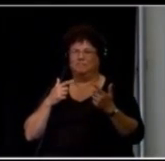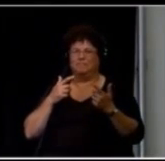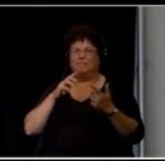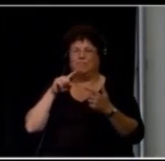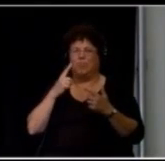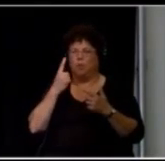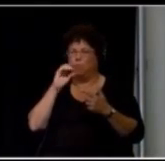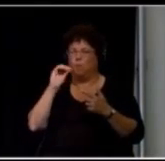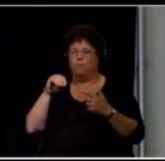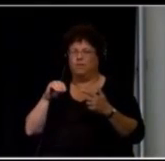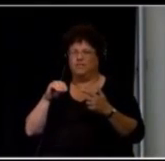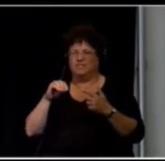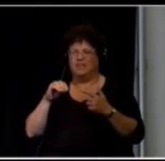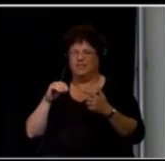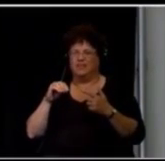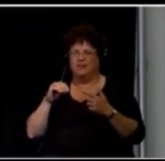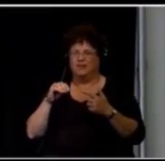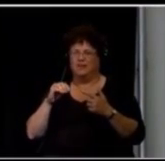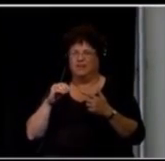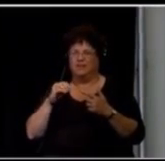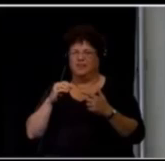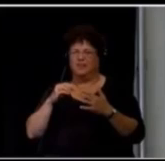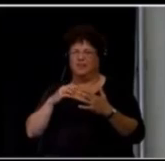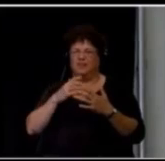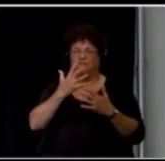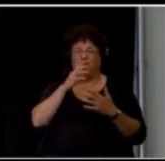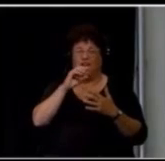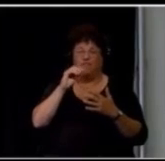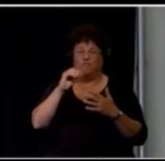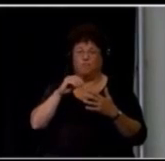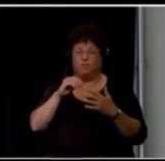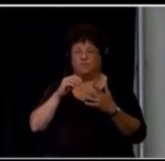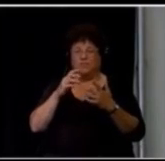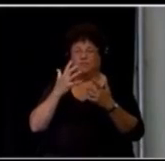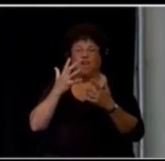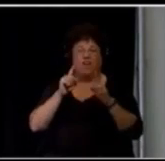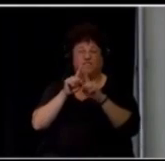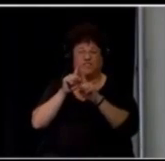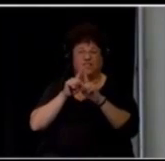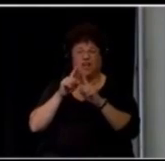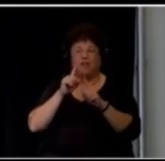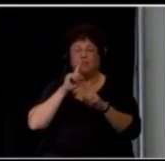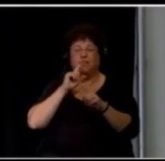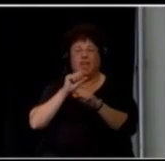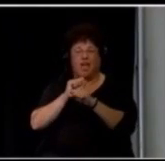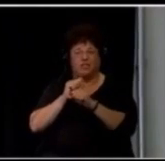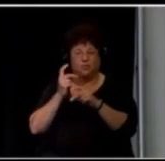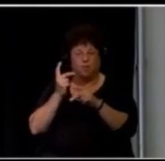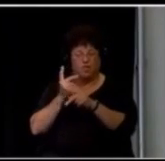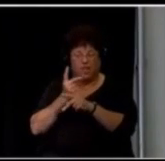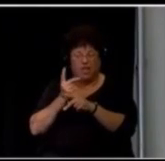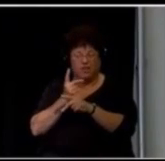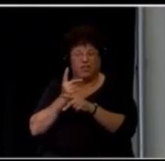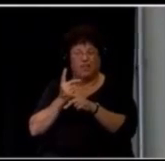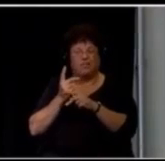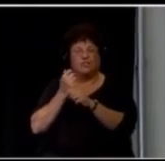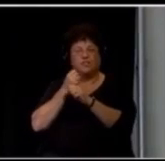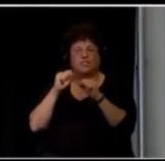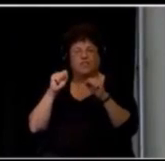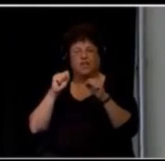it's only about 1% are 5-star in every category, subcategory. And then the actual calculation of safety is